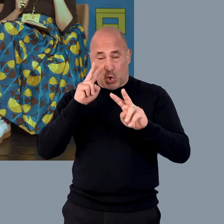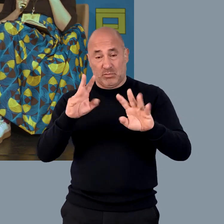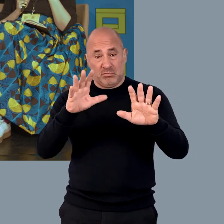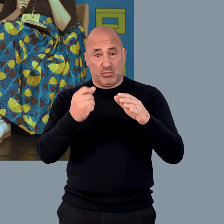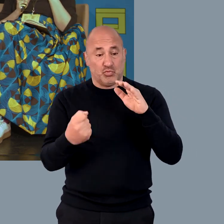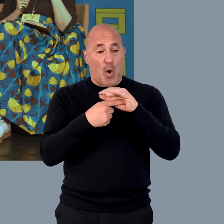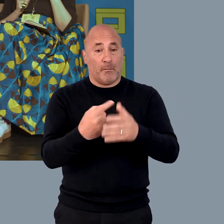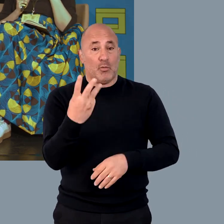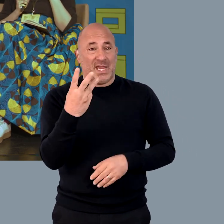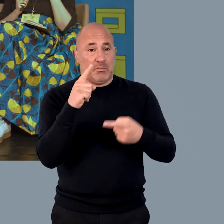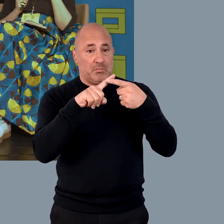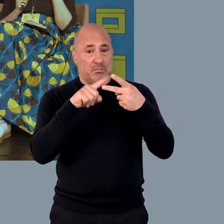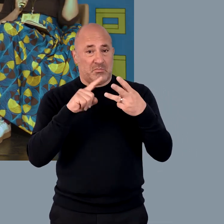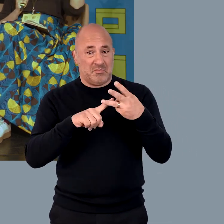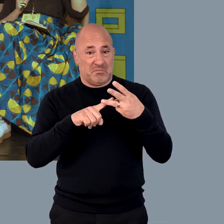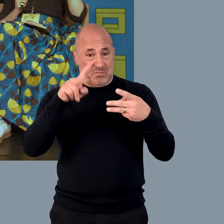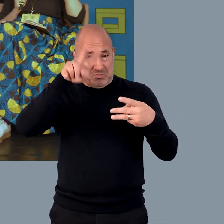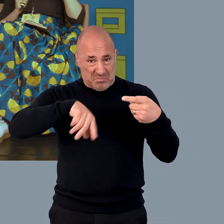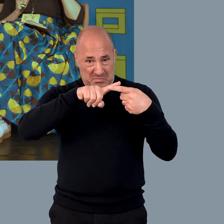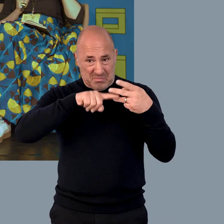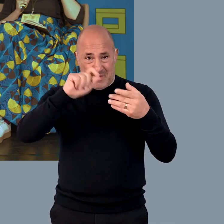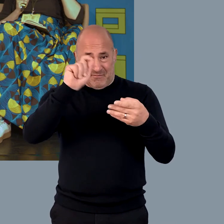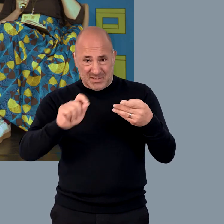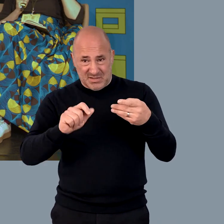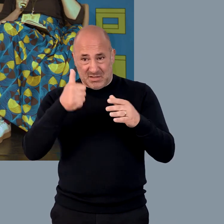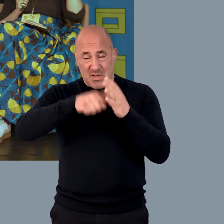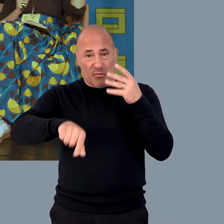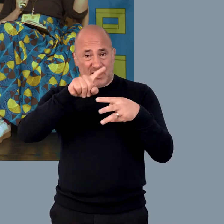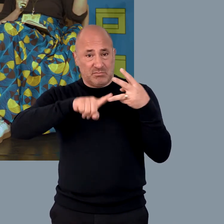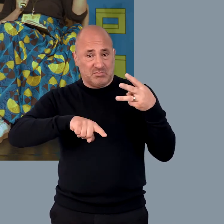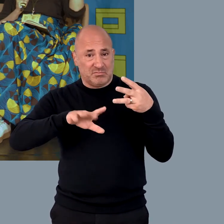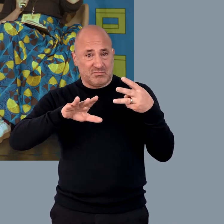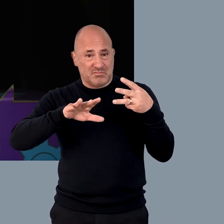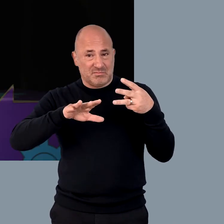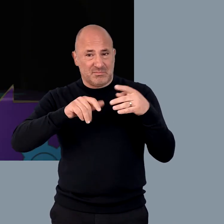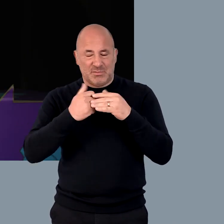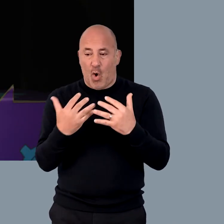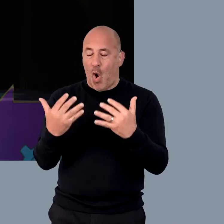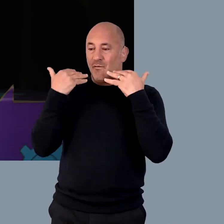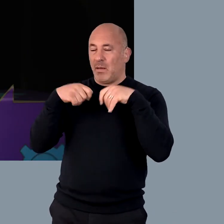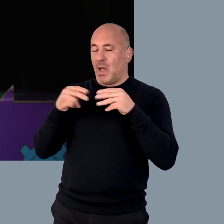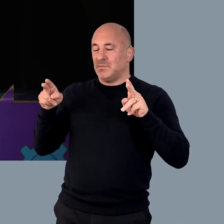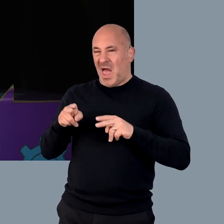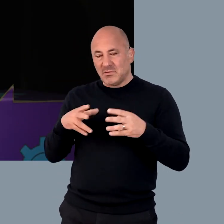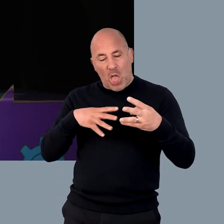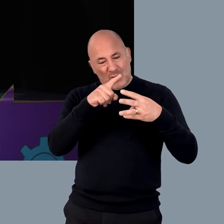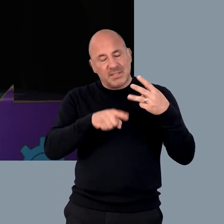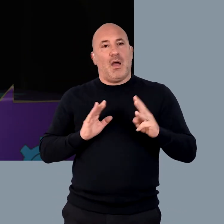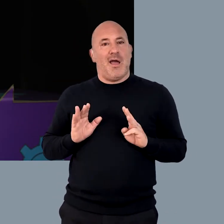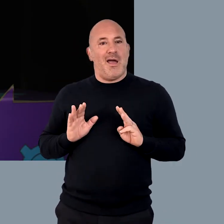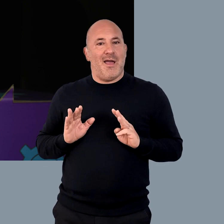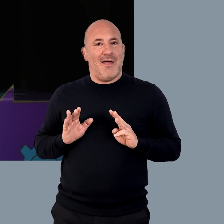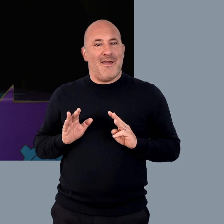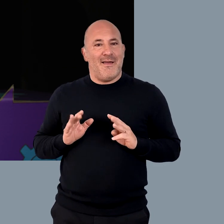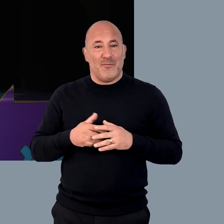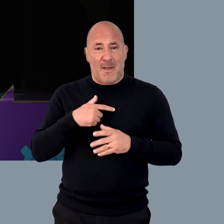example, like for the sports that we fund, I will say, look, these are the top 3 things. So read this, fill out this, and start with this.